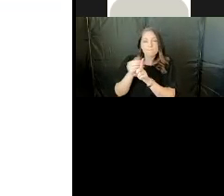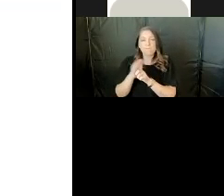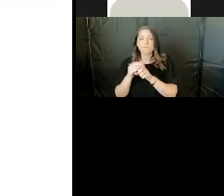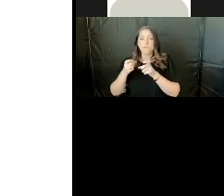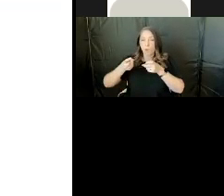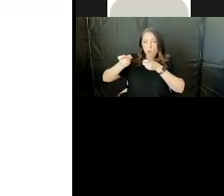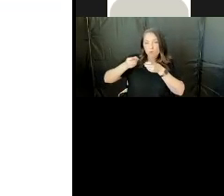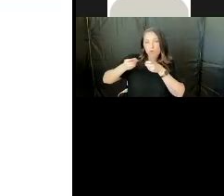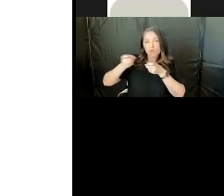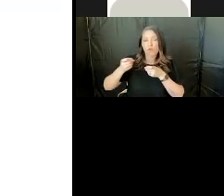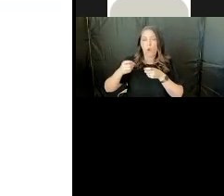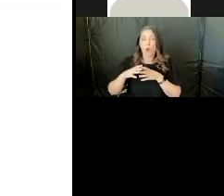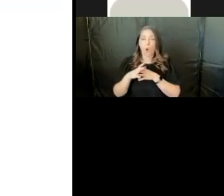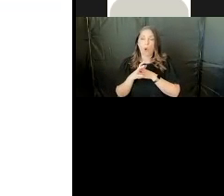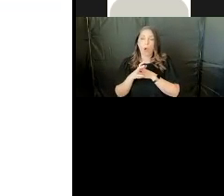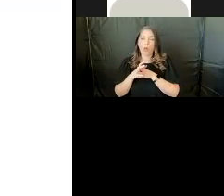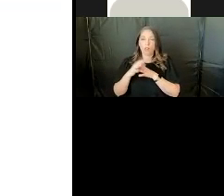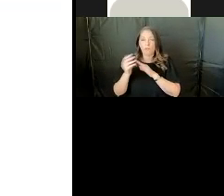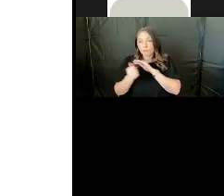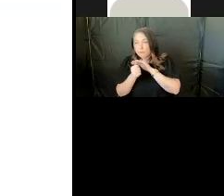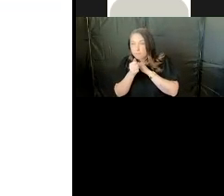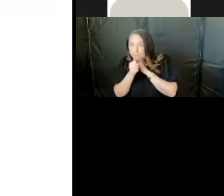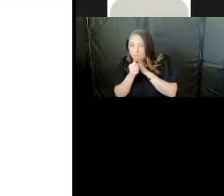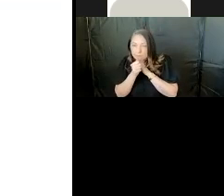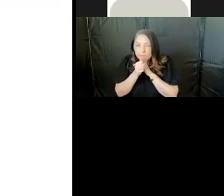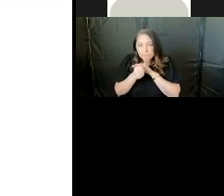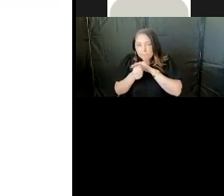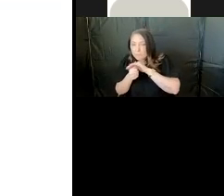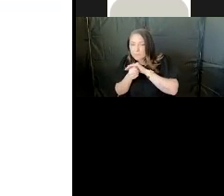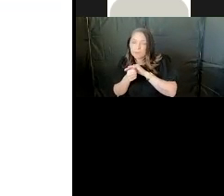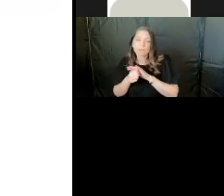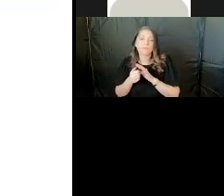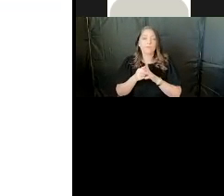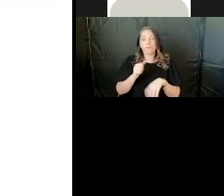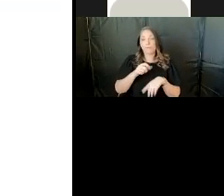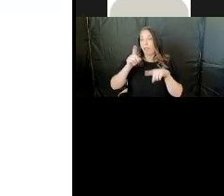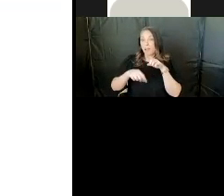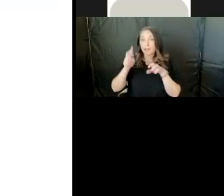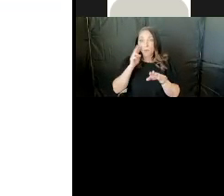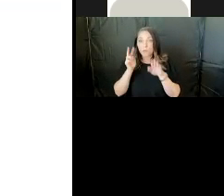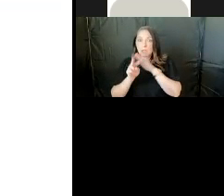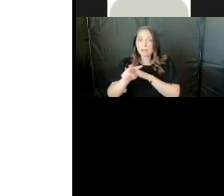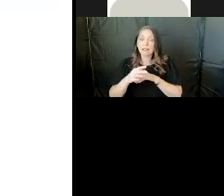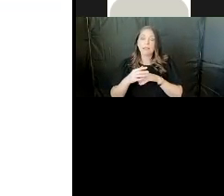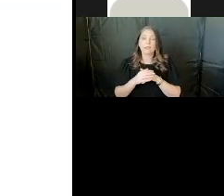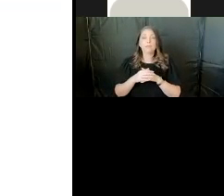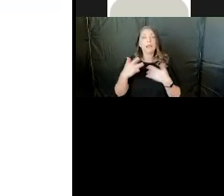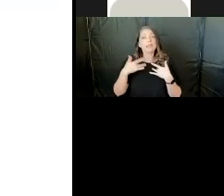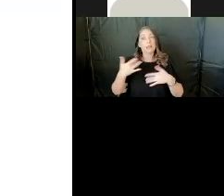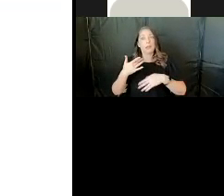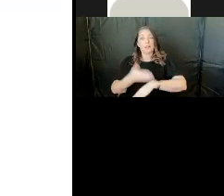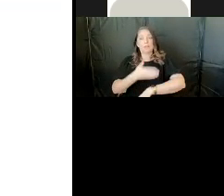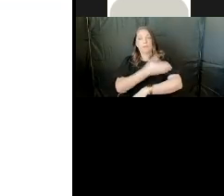deceptive, unpredictable, and usually escalates. What can start as psychological abuse